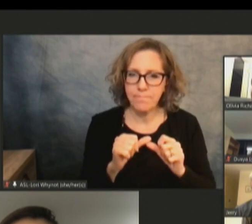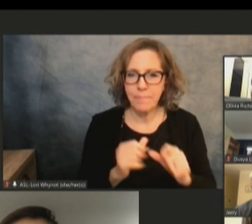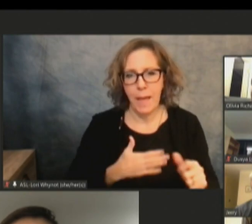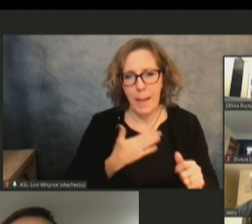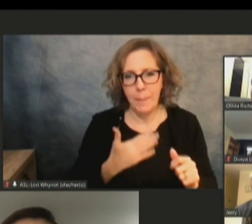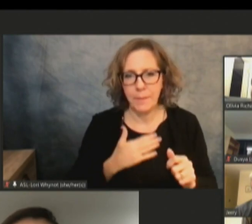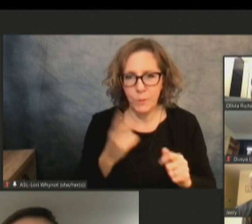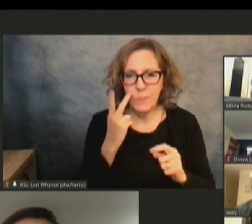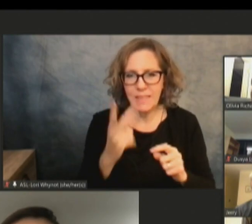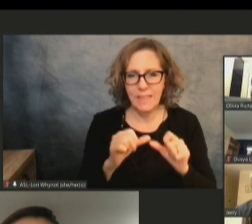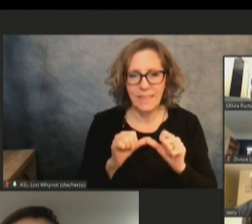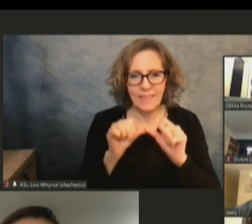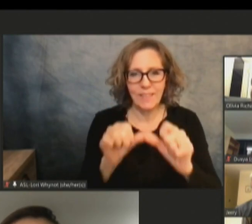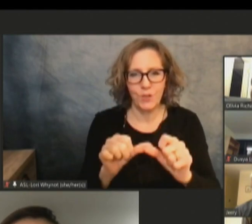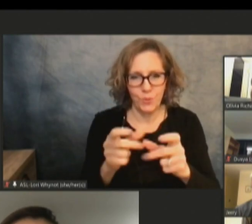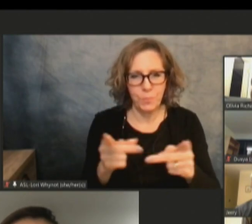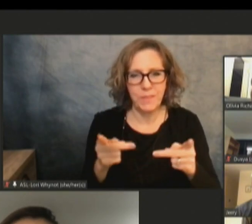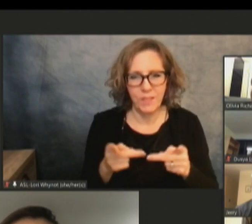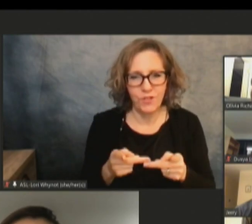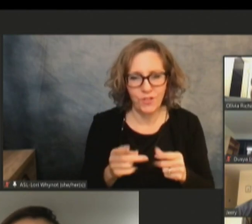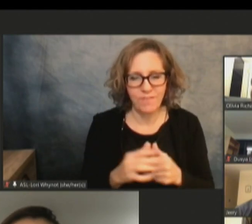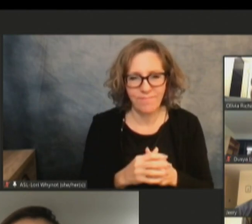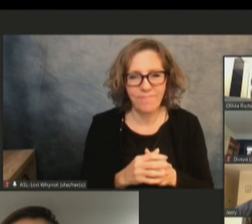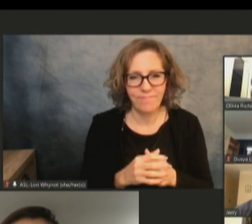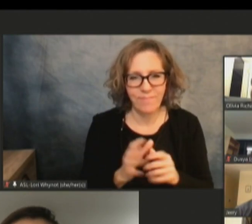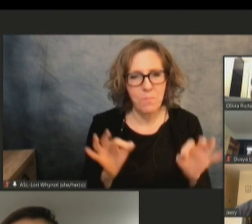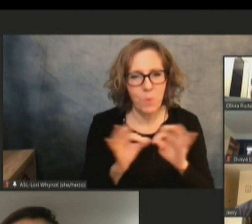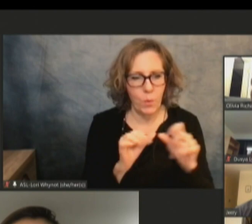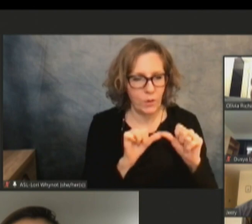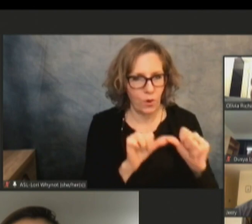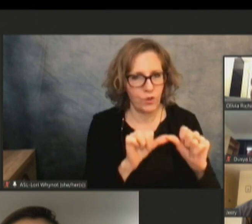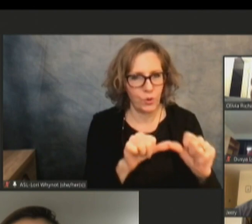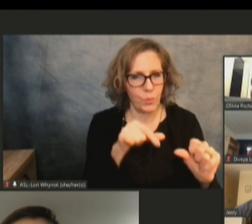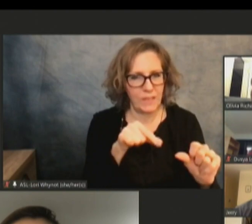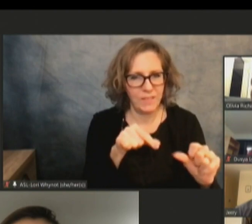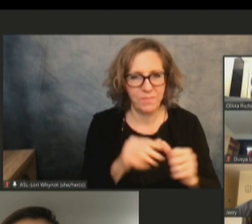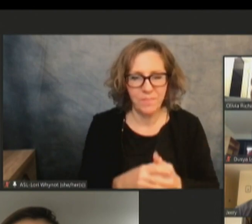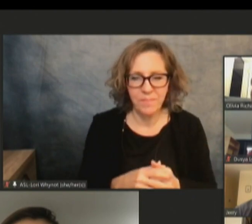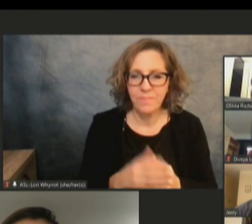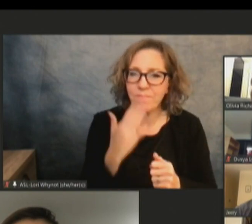position. So thank you for re-signing up.